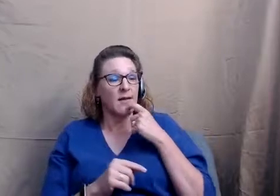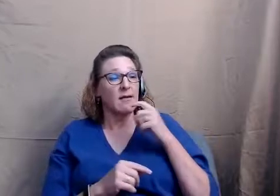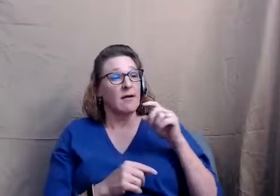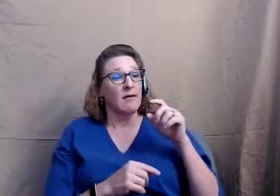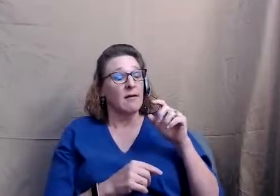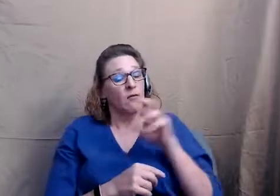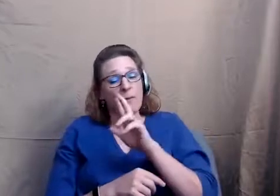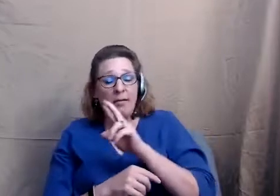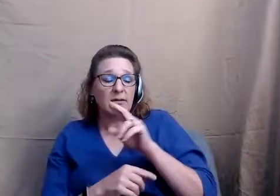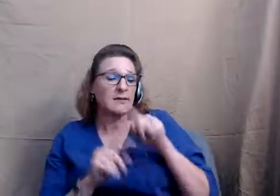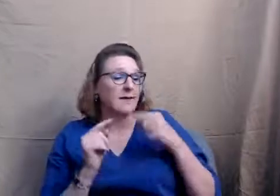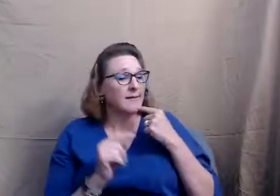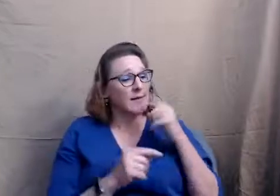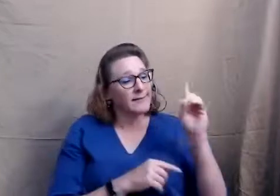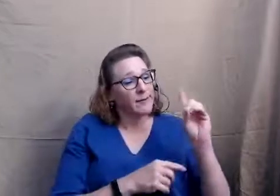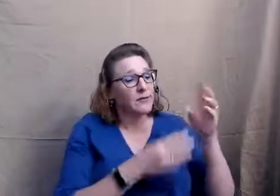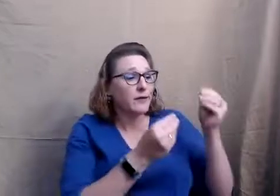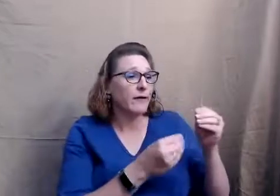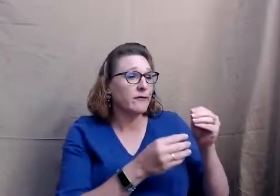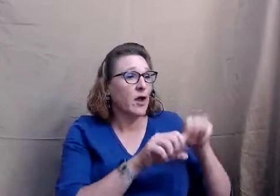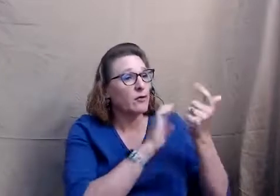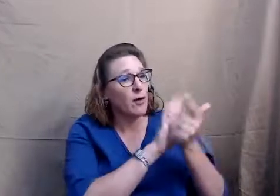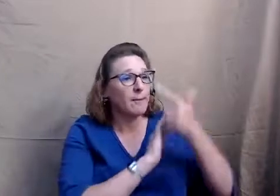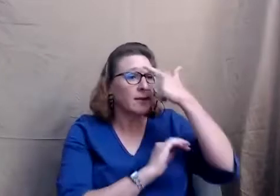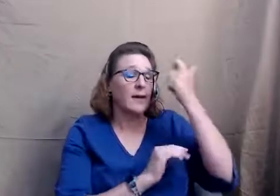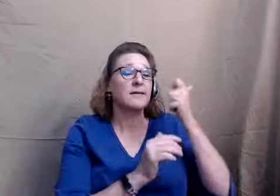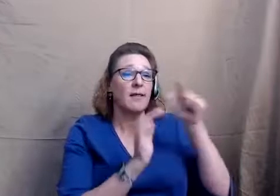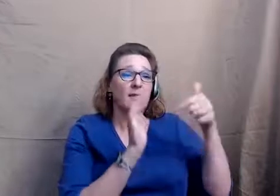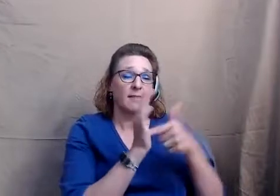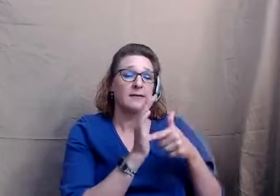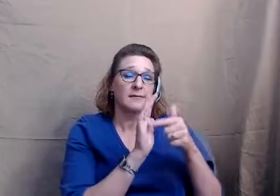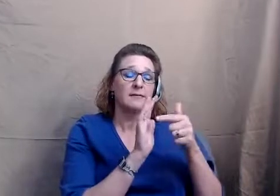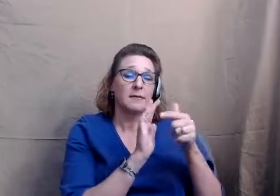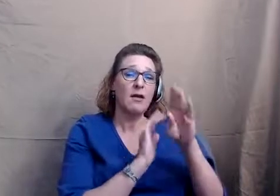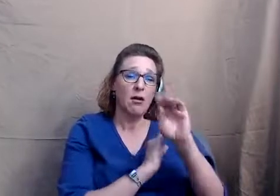soft on crime as a result of the passage of this major crime bill.